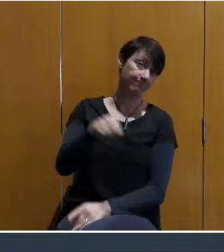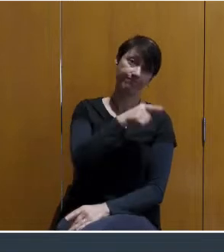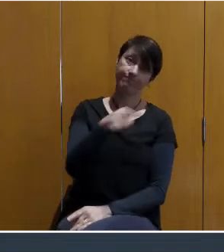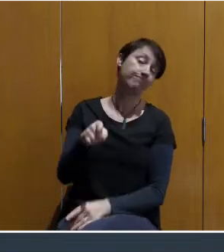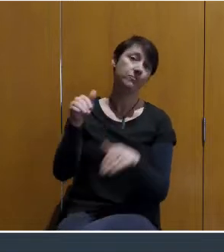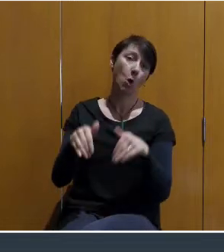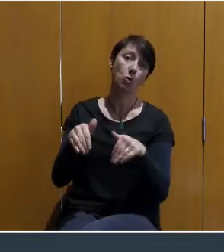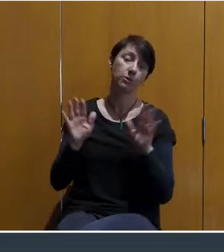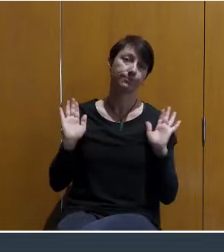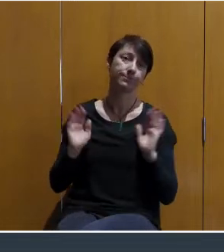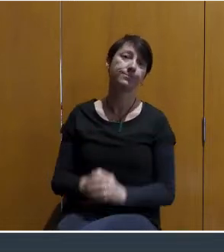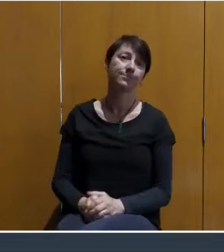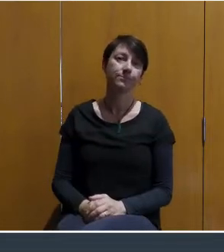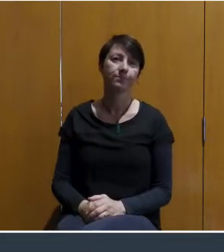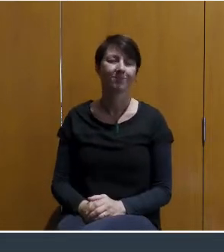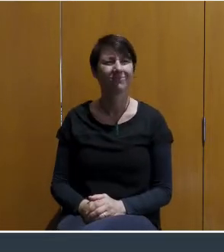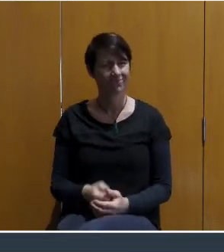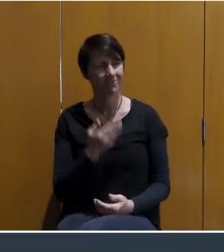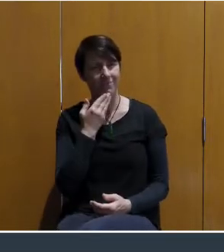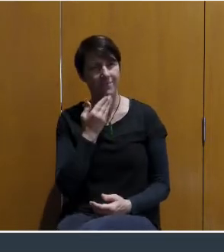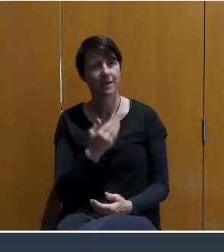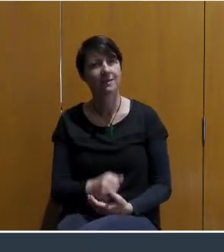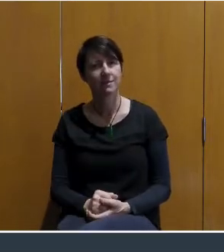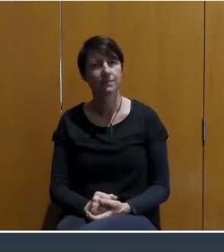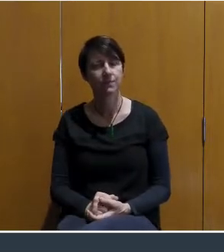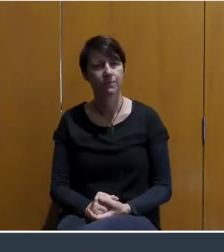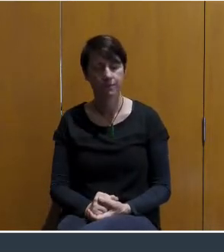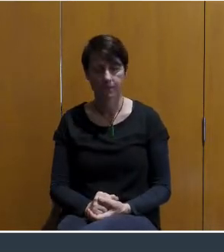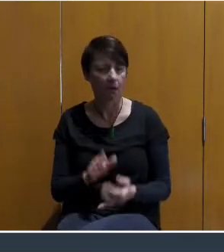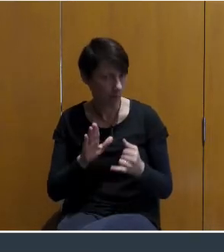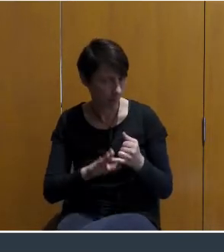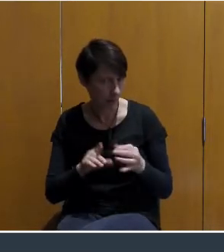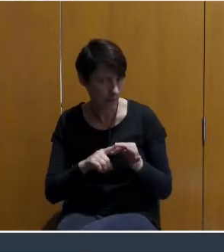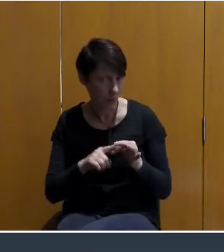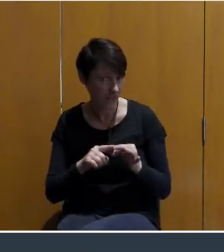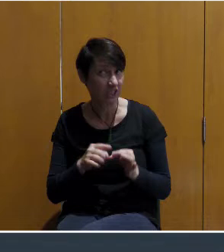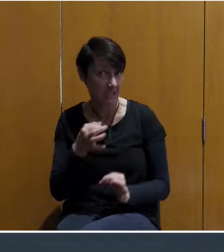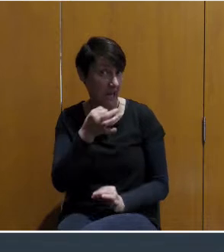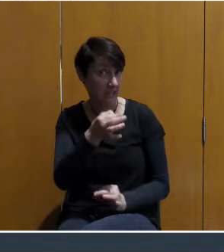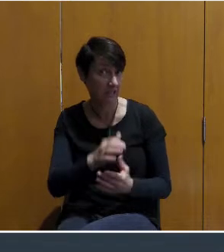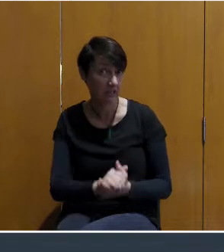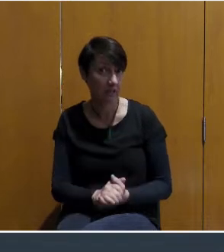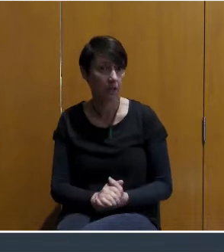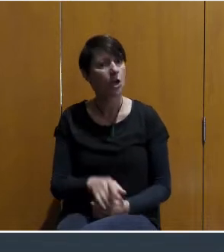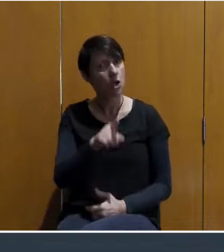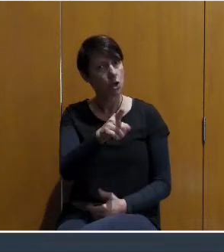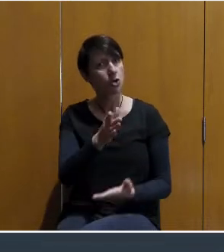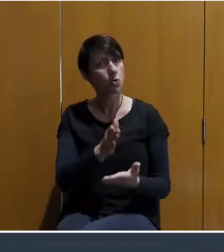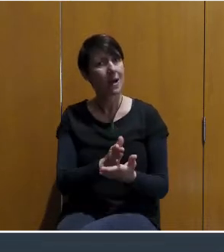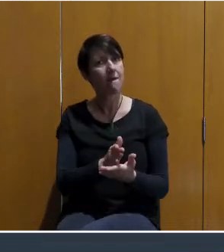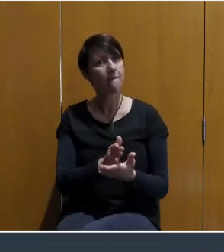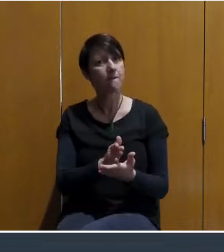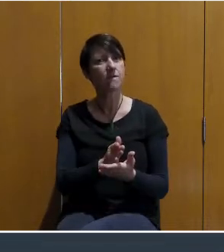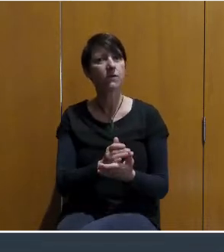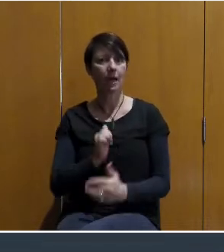you. And if I may, one last question, Your Worship. So you say you live rurally, and you've given some